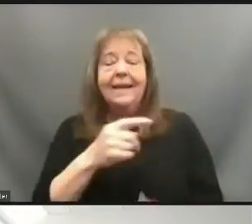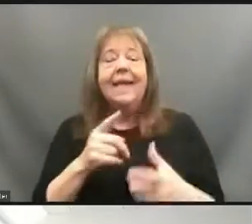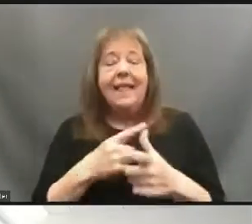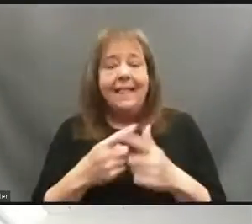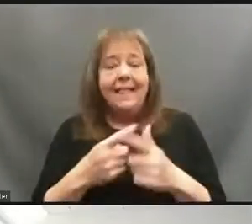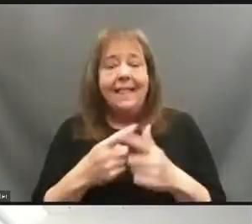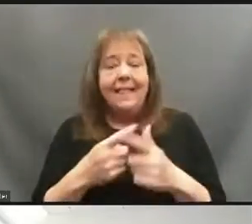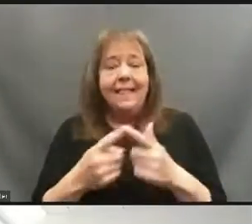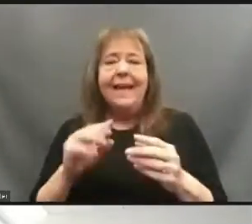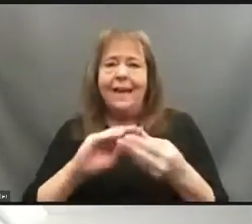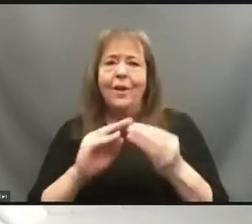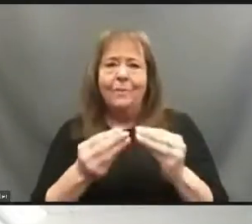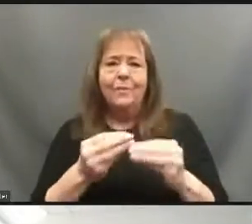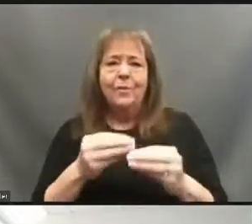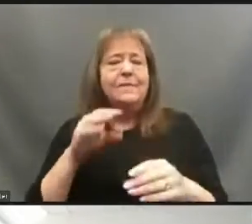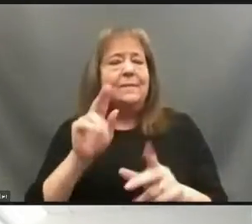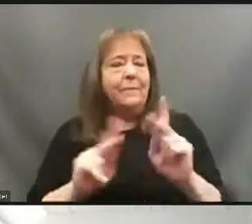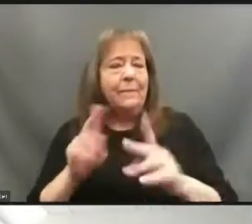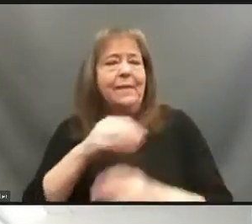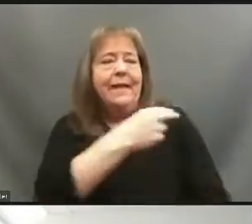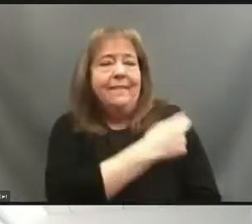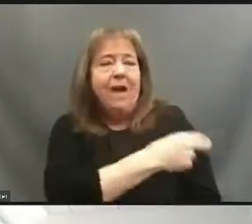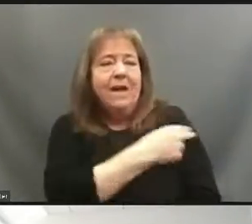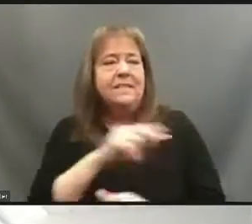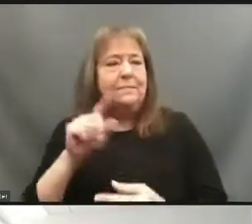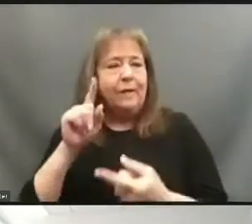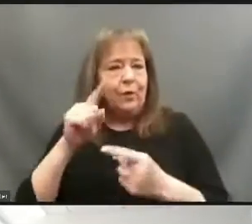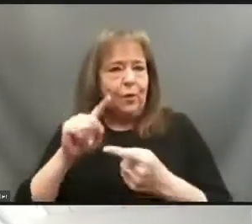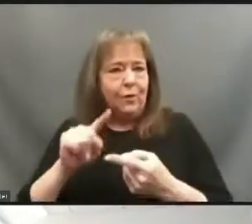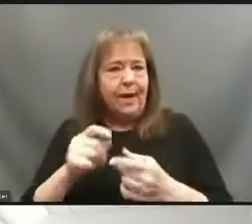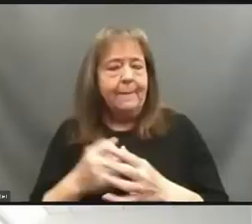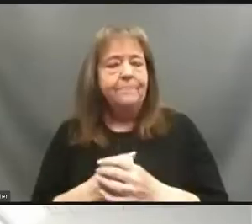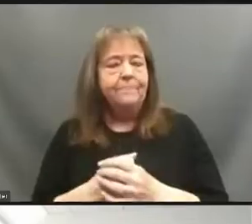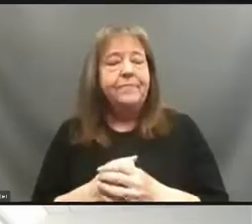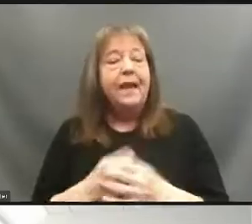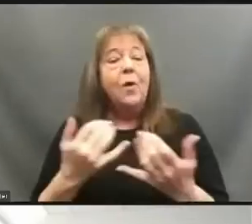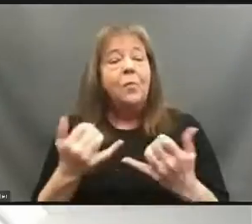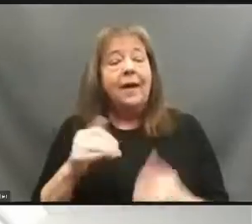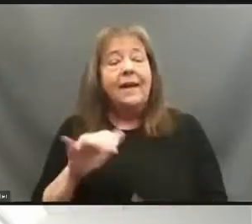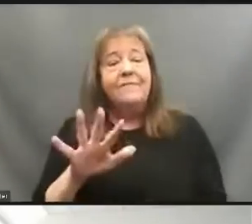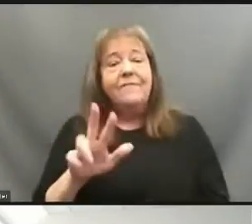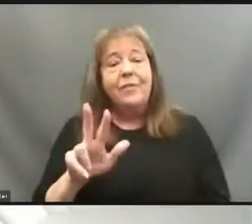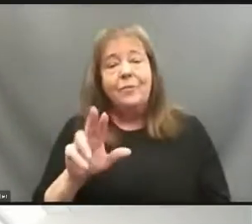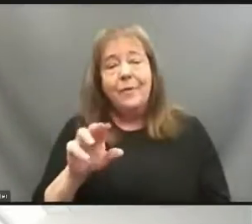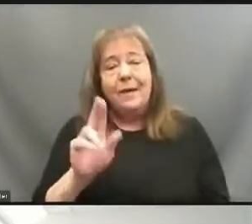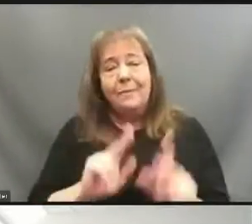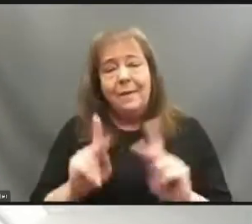diminishing hospitalizations. Of those 53 we have in the hospital today,